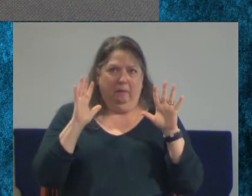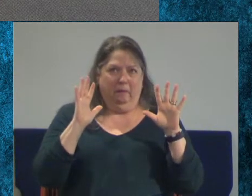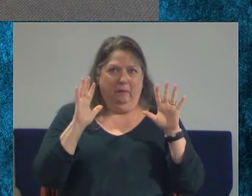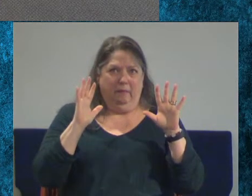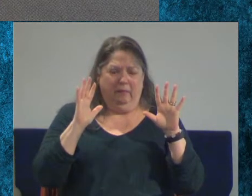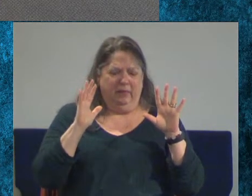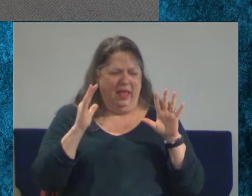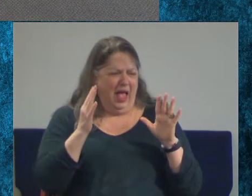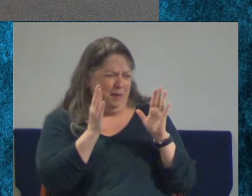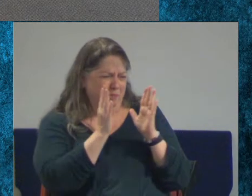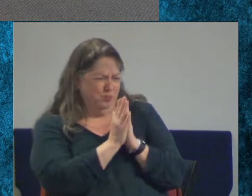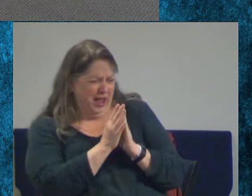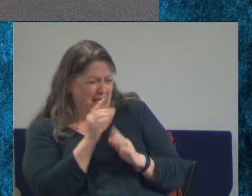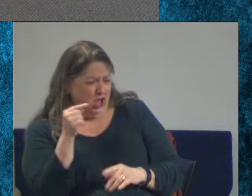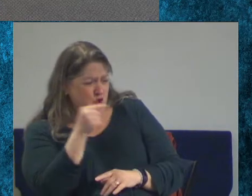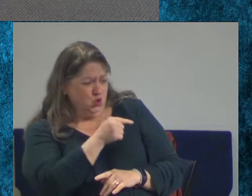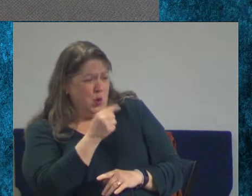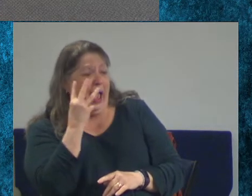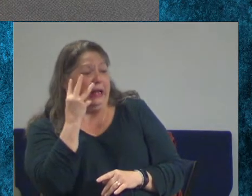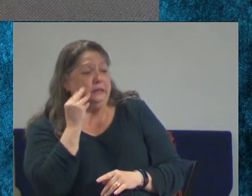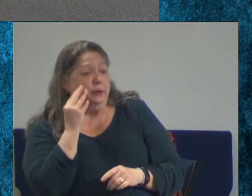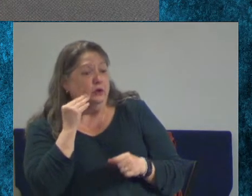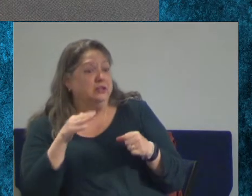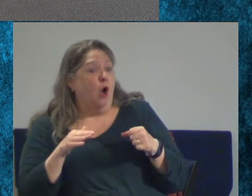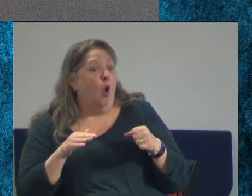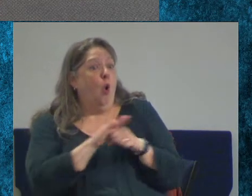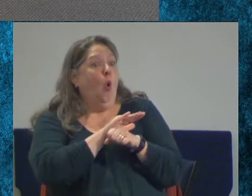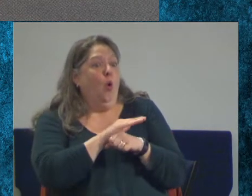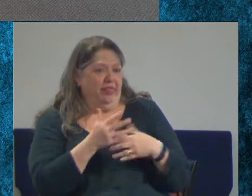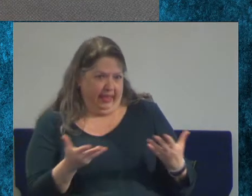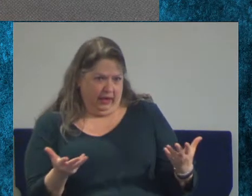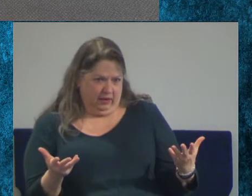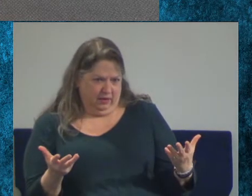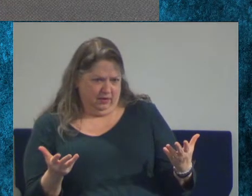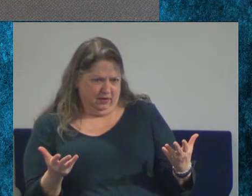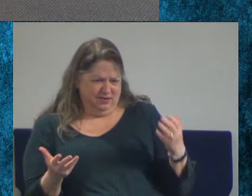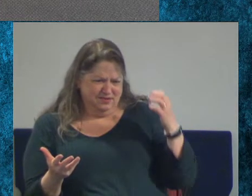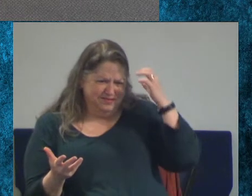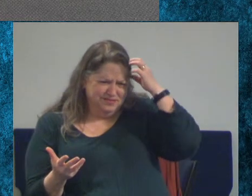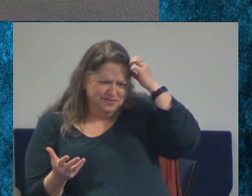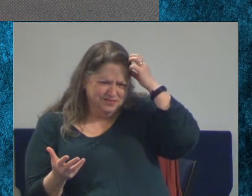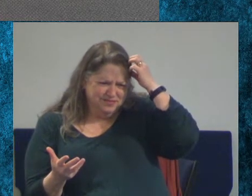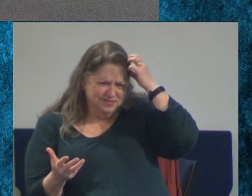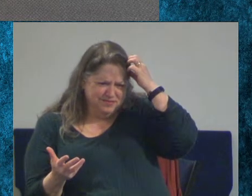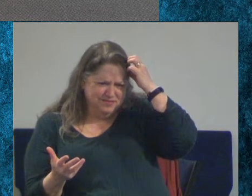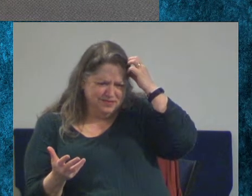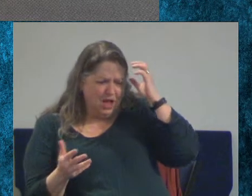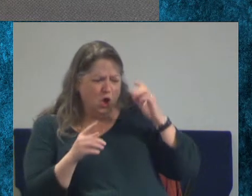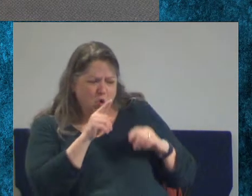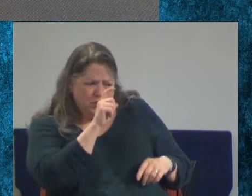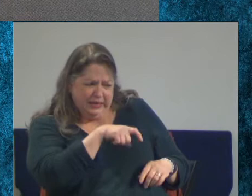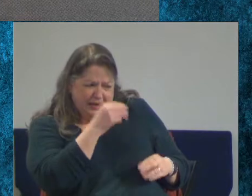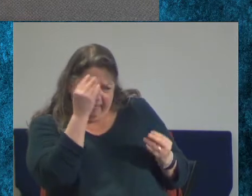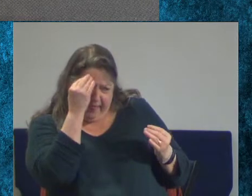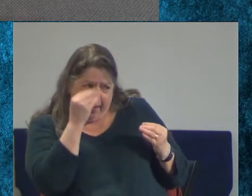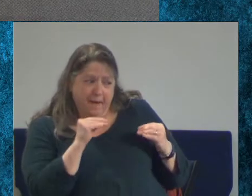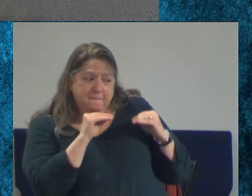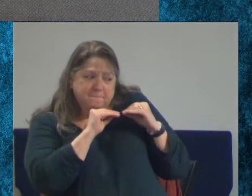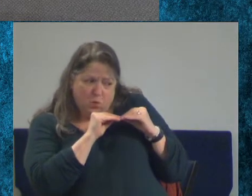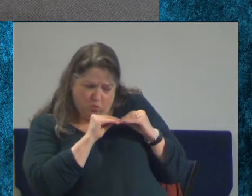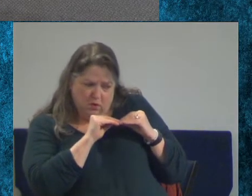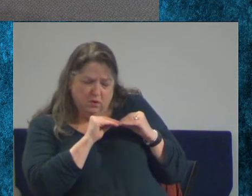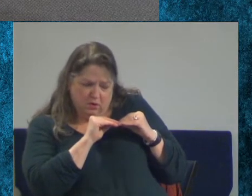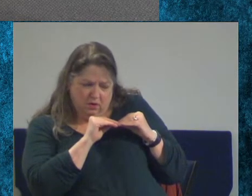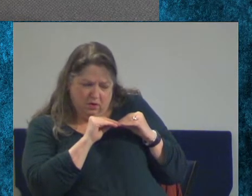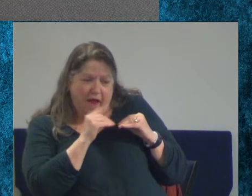I'm praying that you might experience the whole thing. See, he's saying to him, you need to consider something in order for